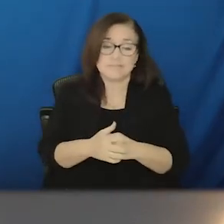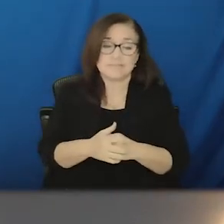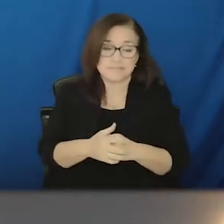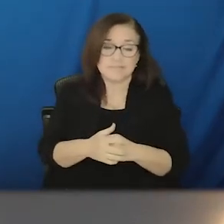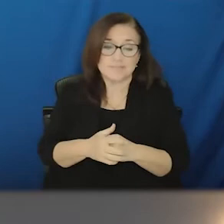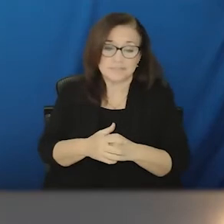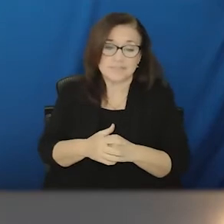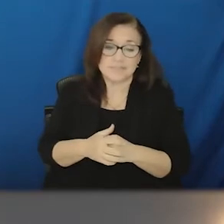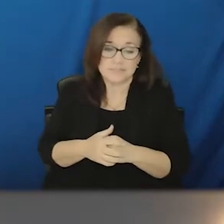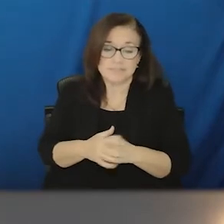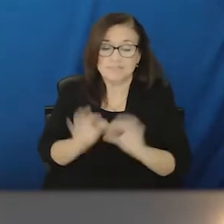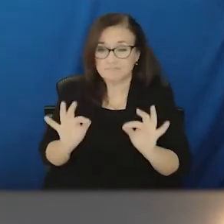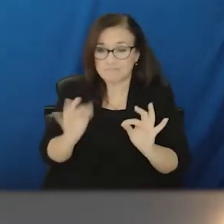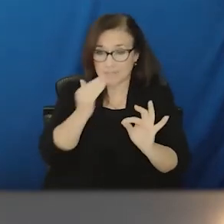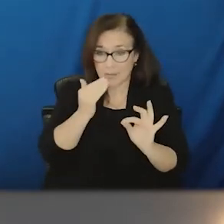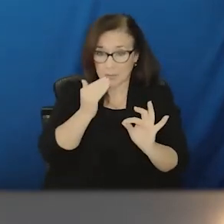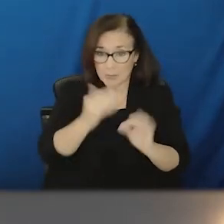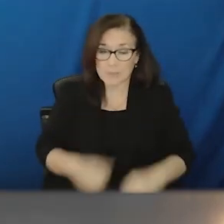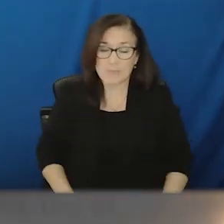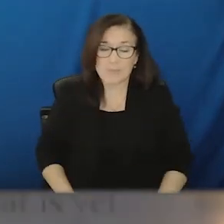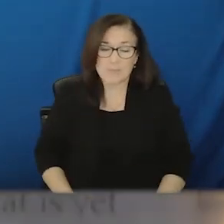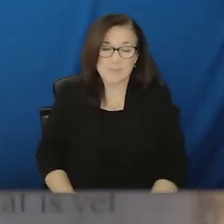unanimously. Thank you.